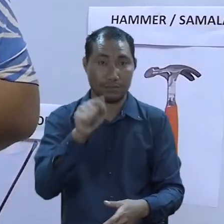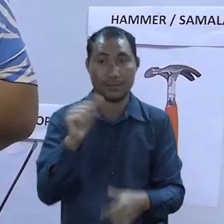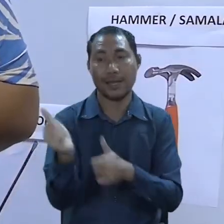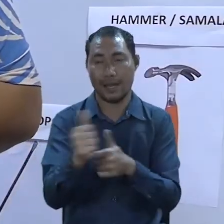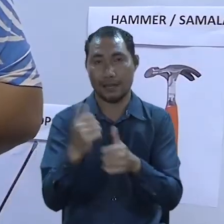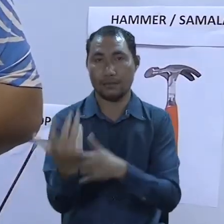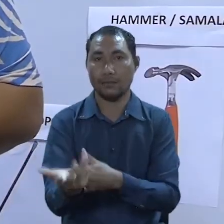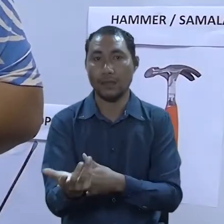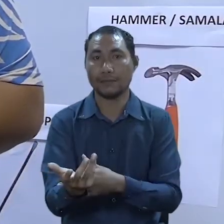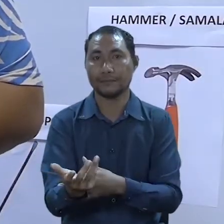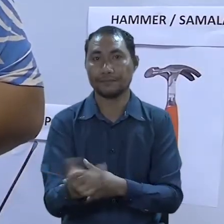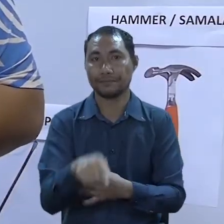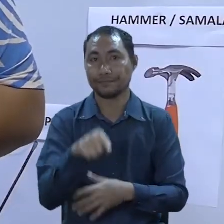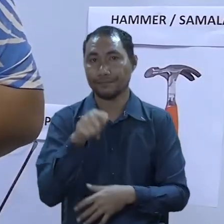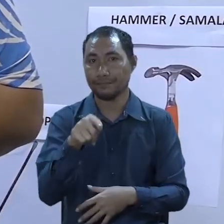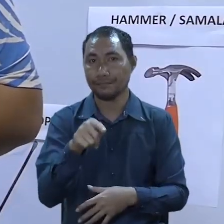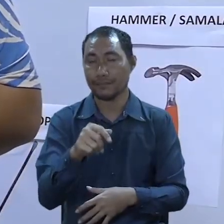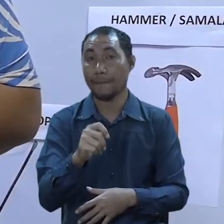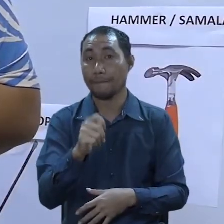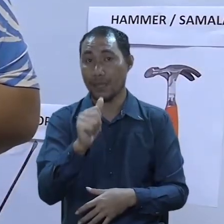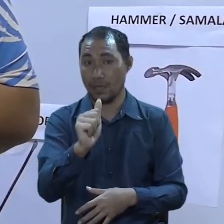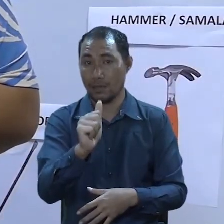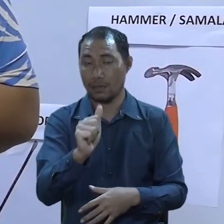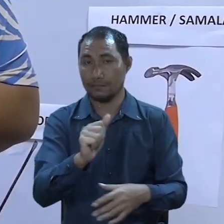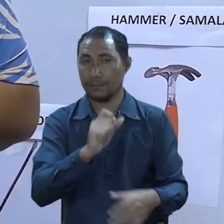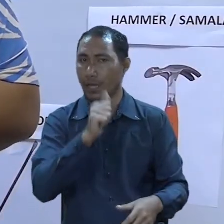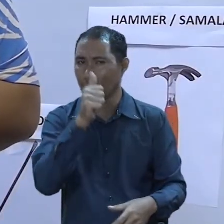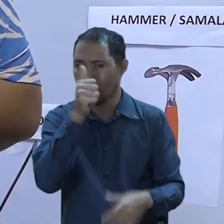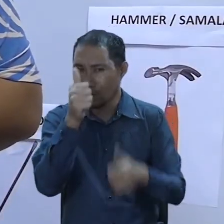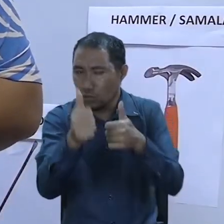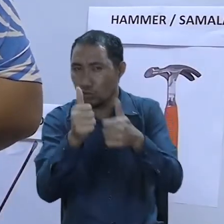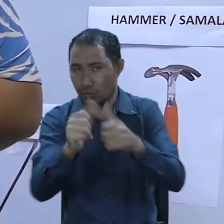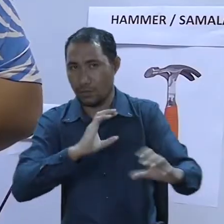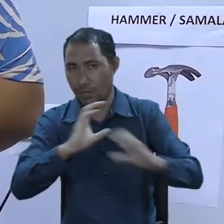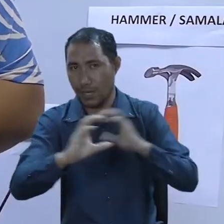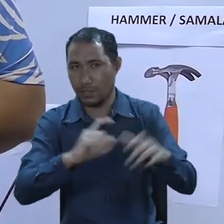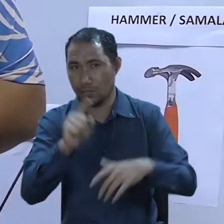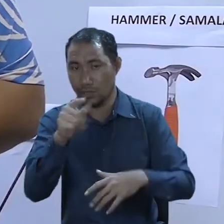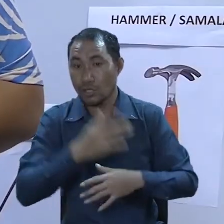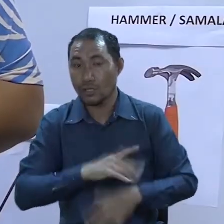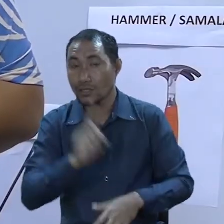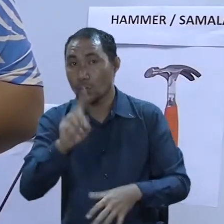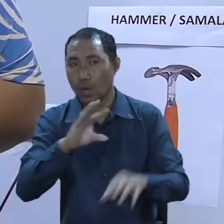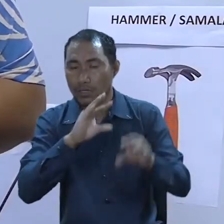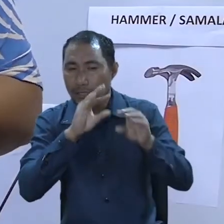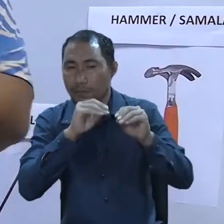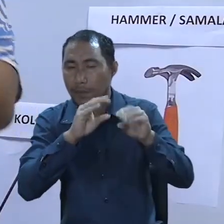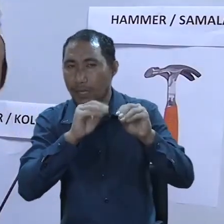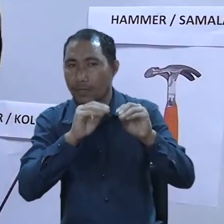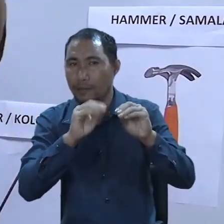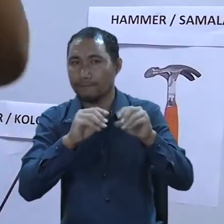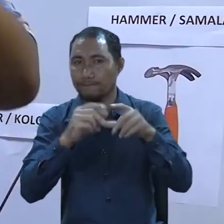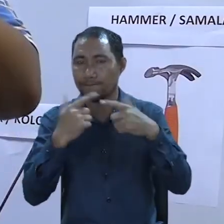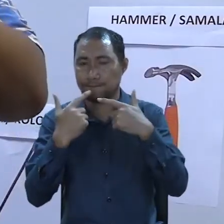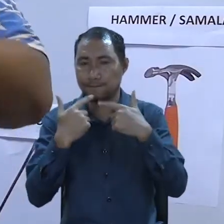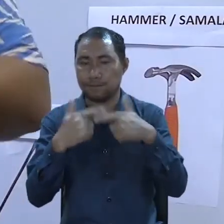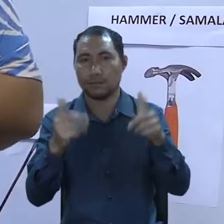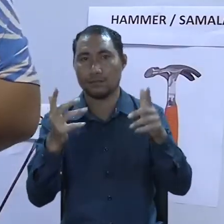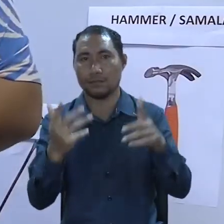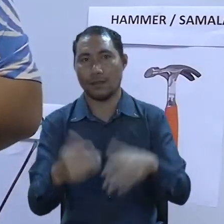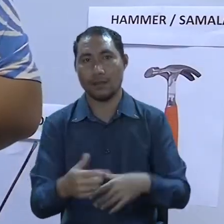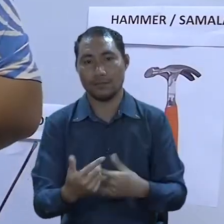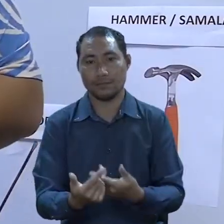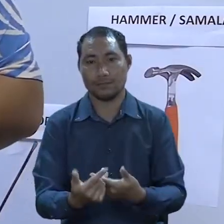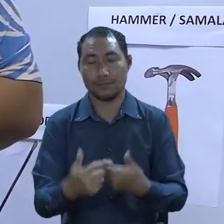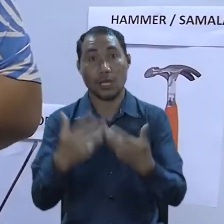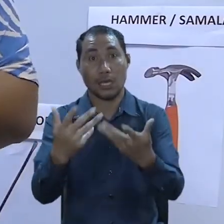the message hears you carefully and make sure that they respond in a good